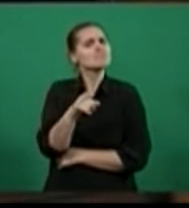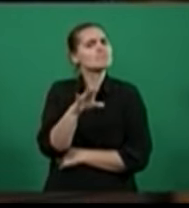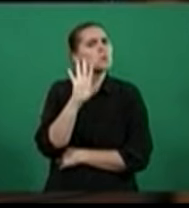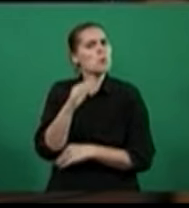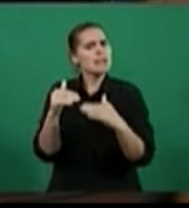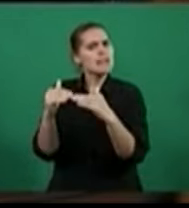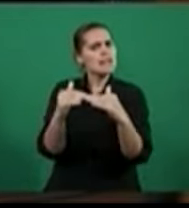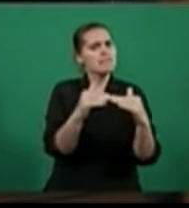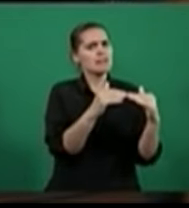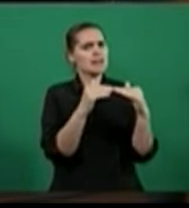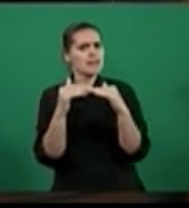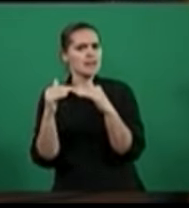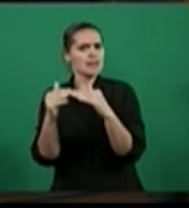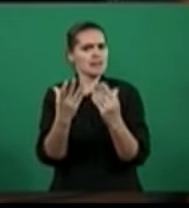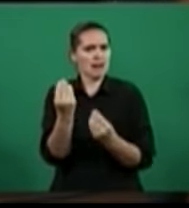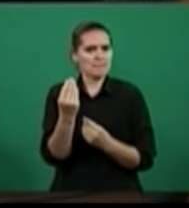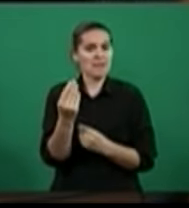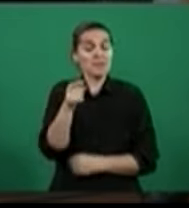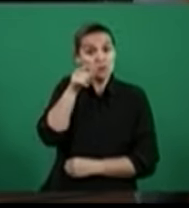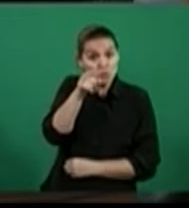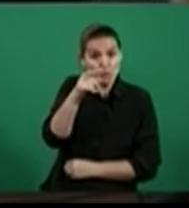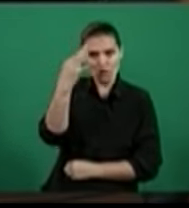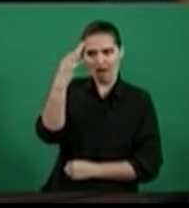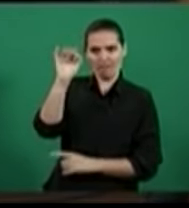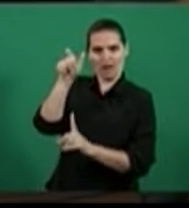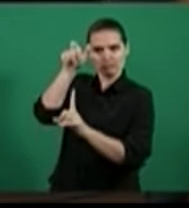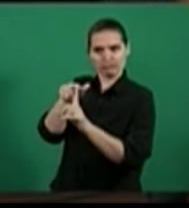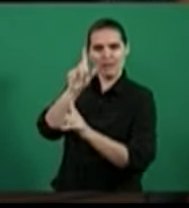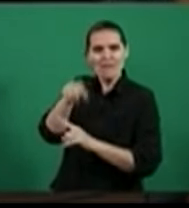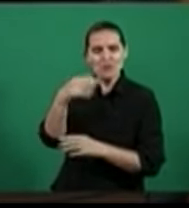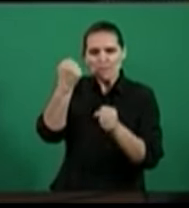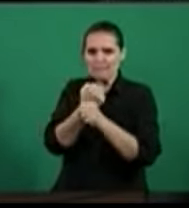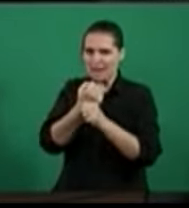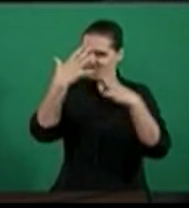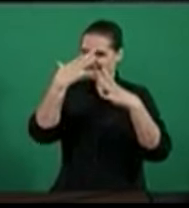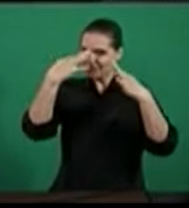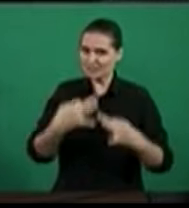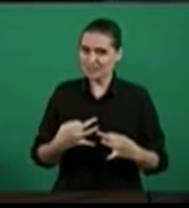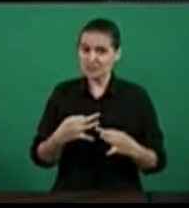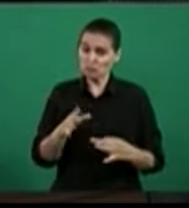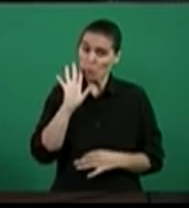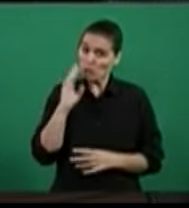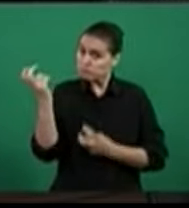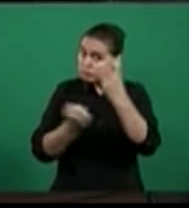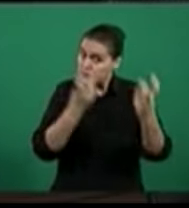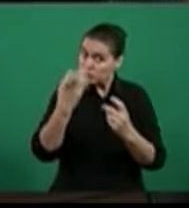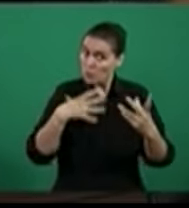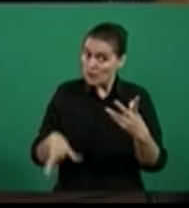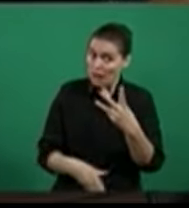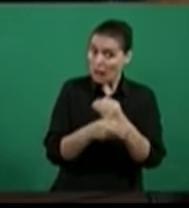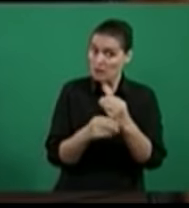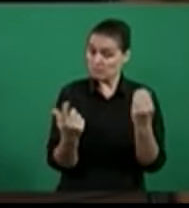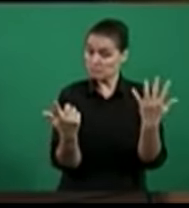for you, Governor, which I know is not the ideal. Will you then be looking for a seventh member of the